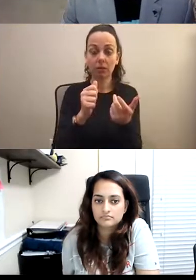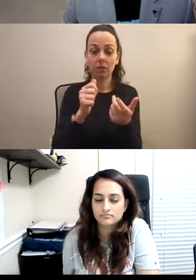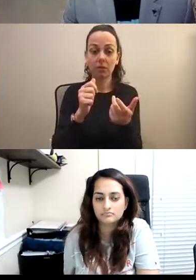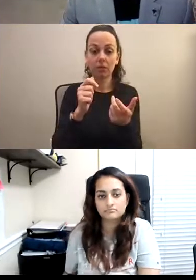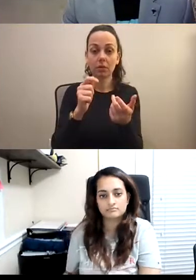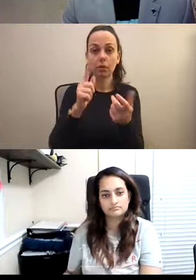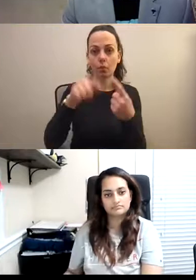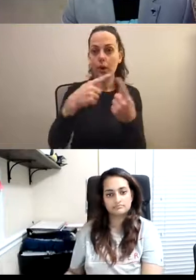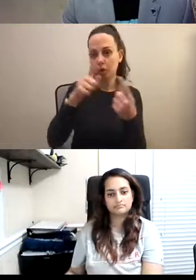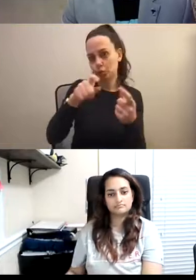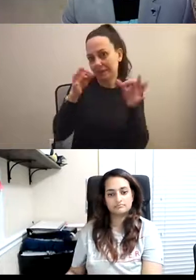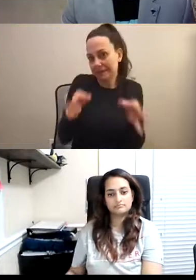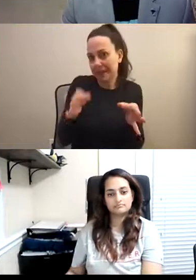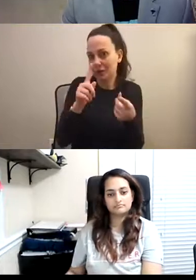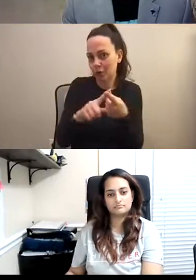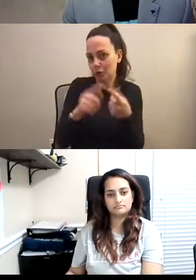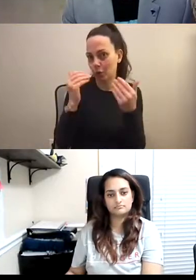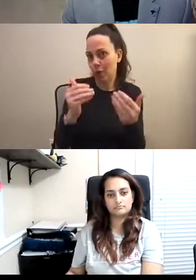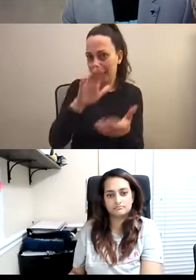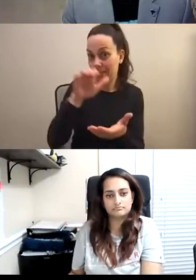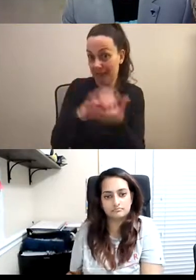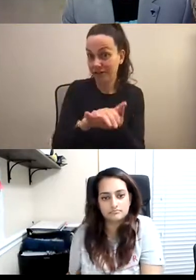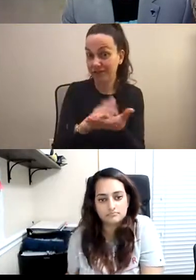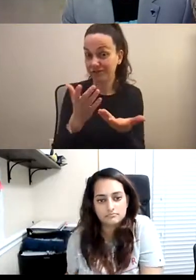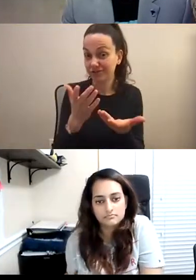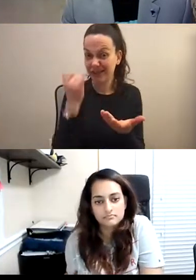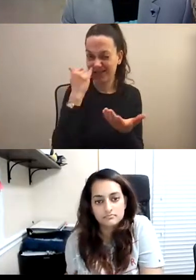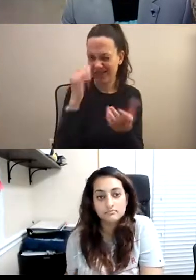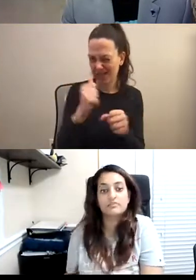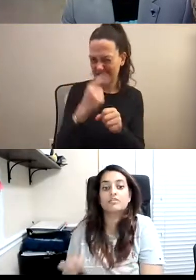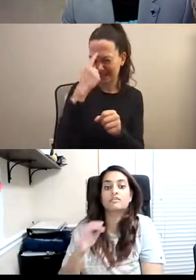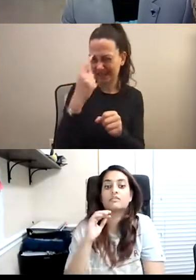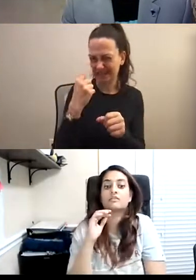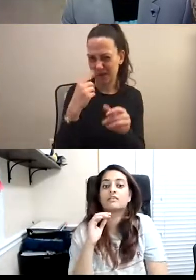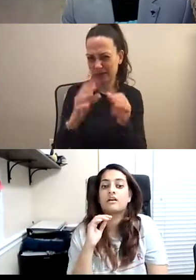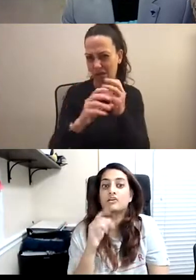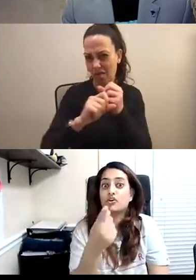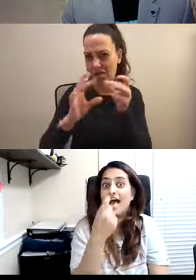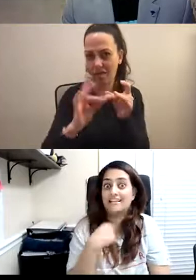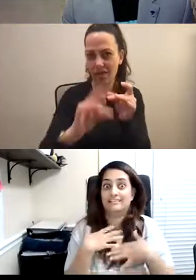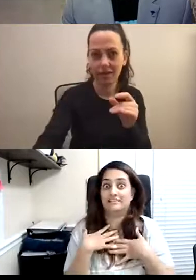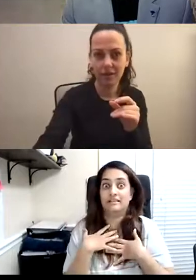when deciding to become married? If that makes sense. I kind of rambled.